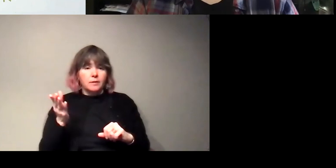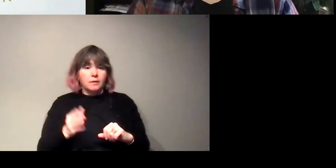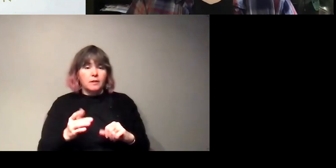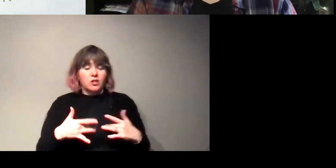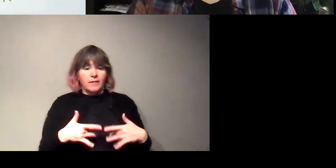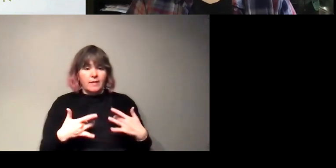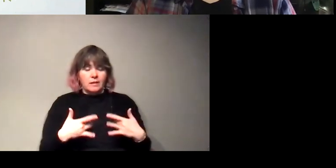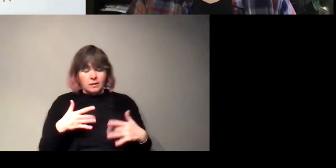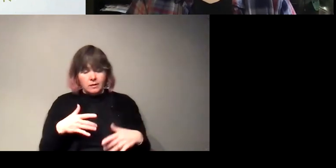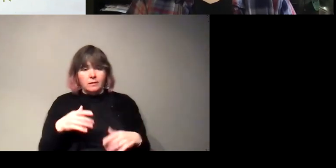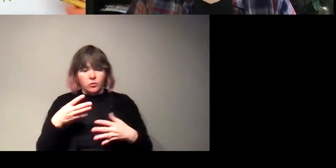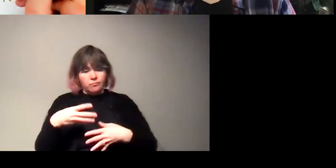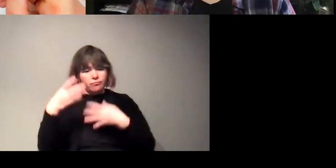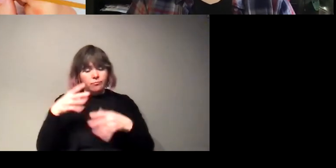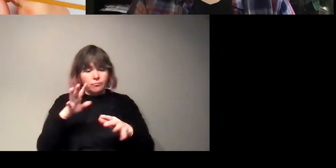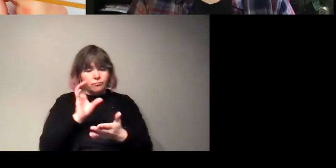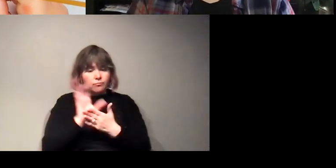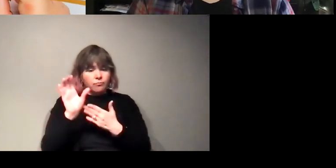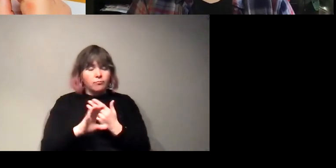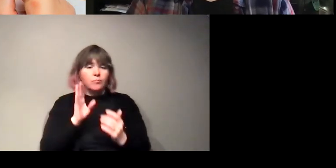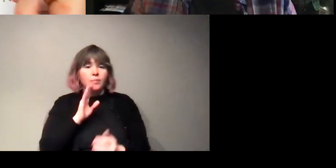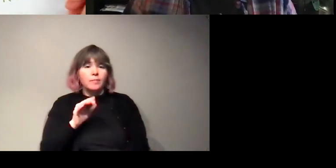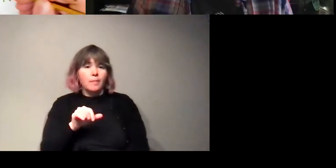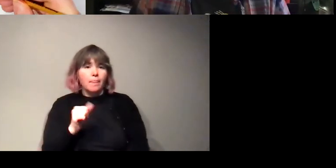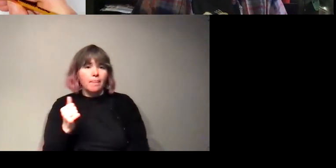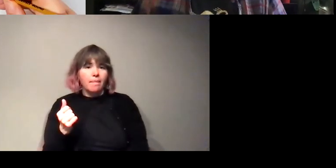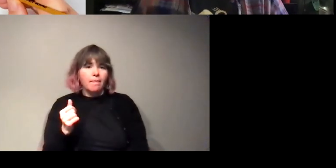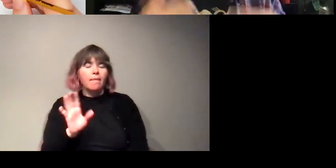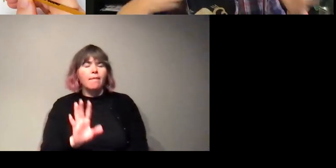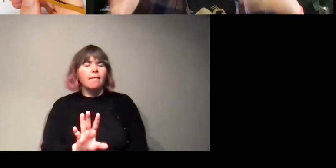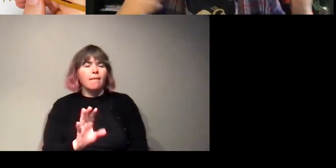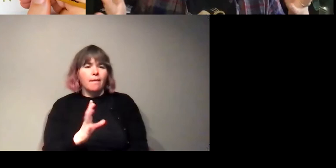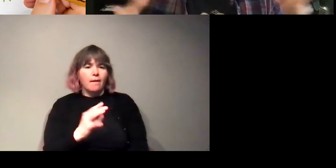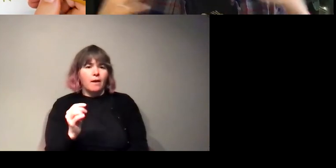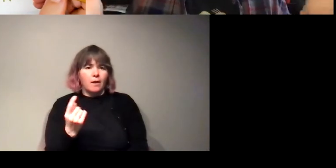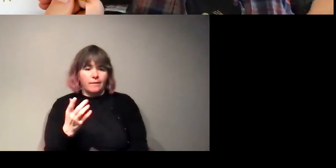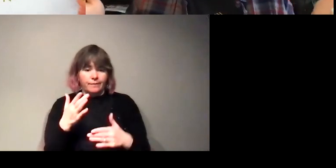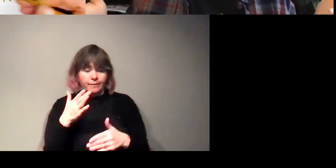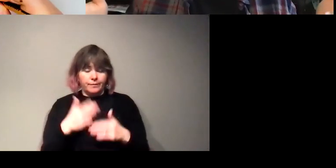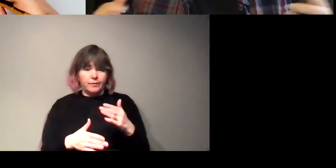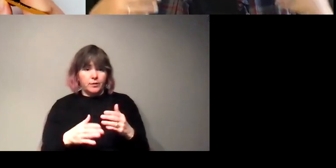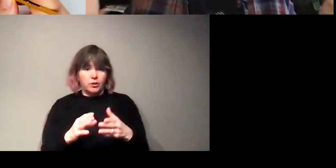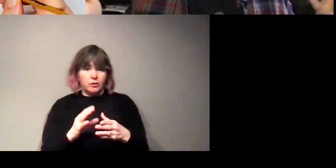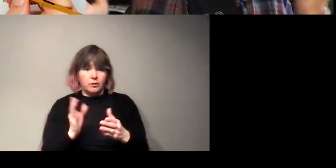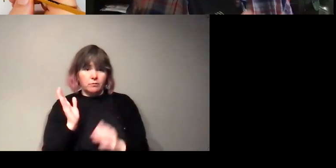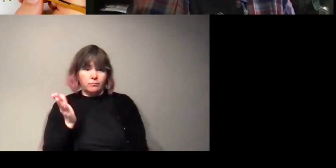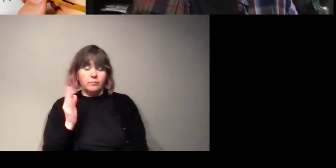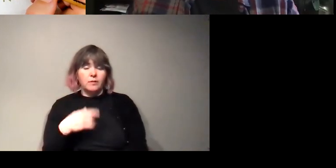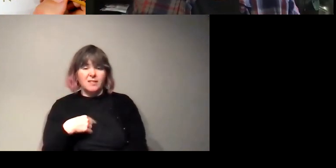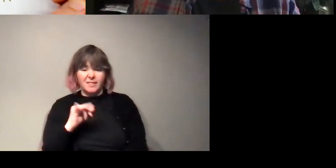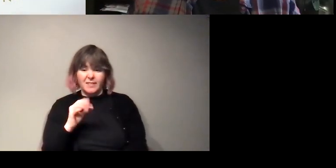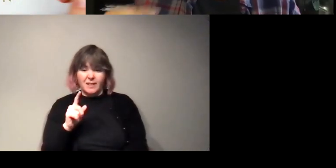skypeascientist.com/events. Other than that, I think that's it. Oh, and we always have, after these sessions, like if you can't make one later